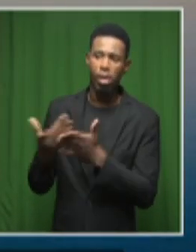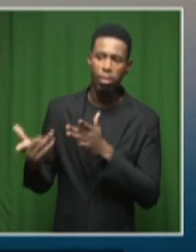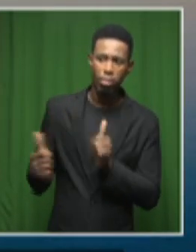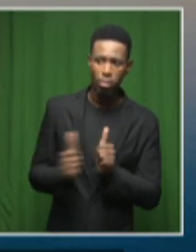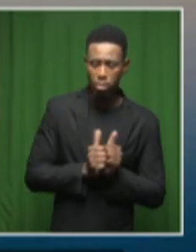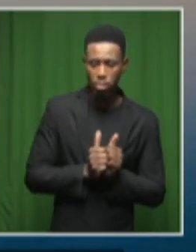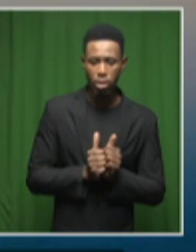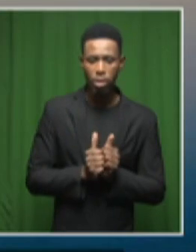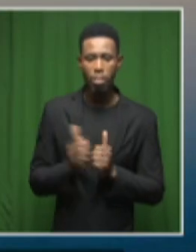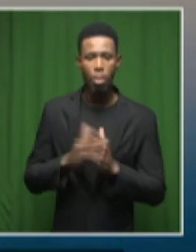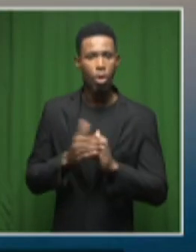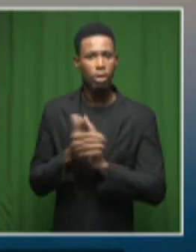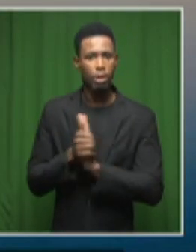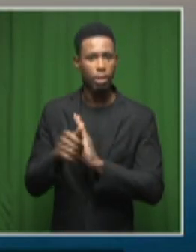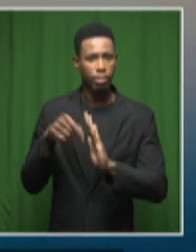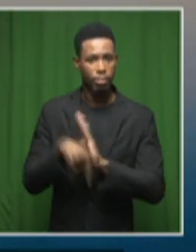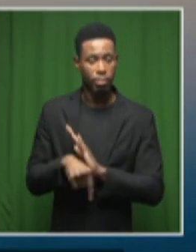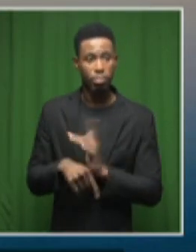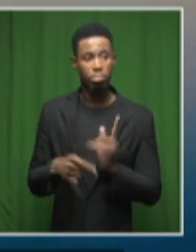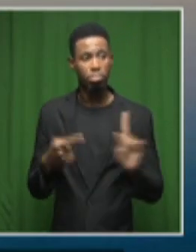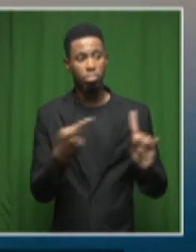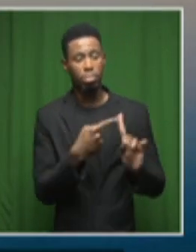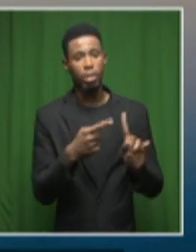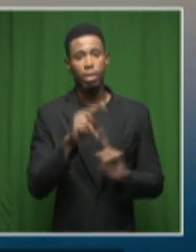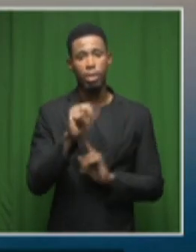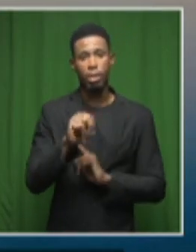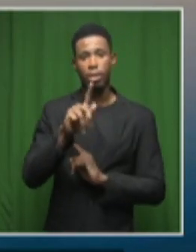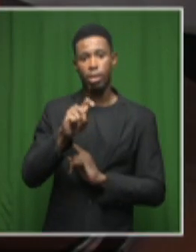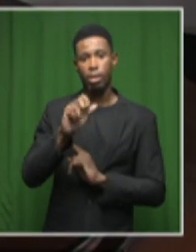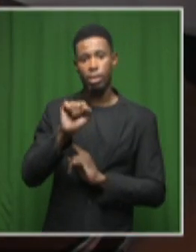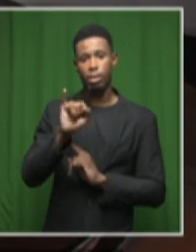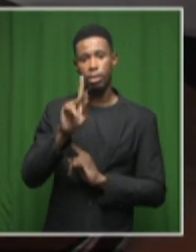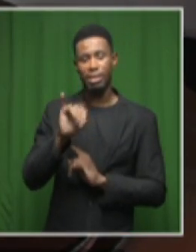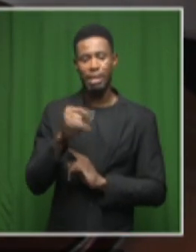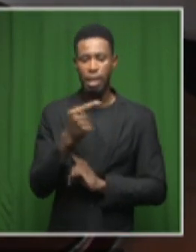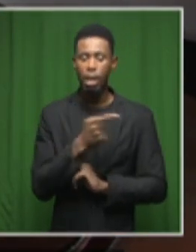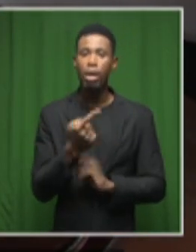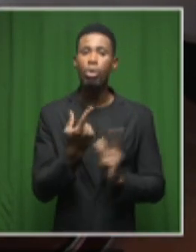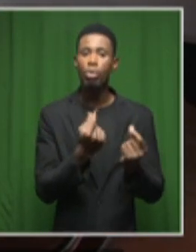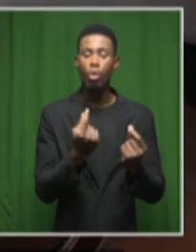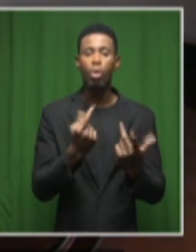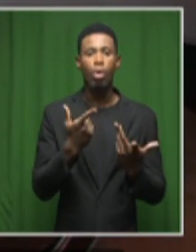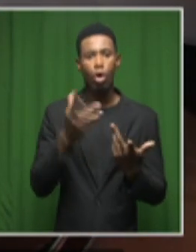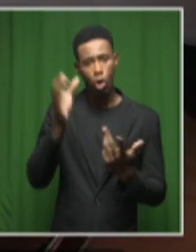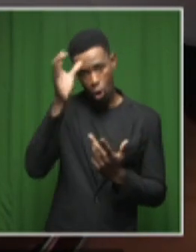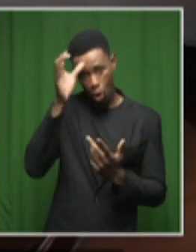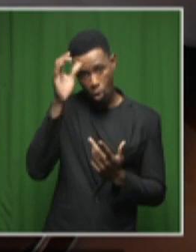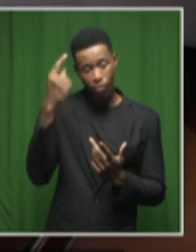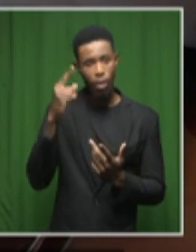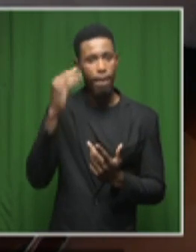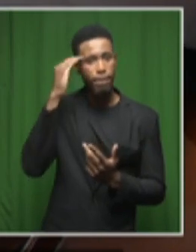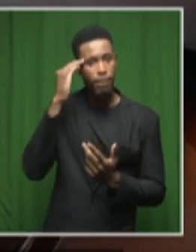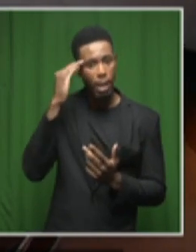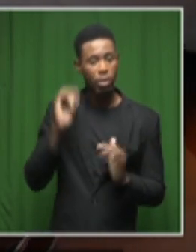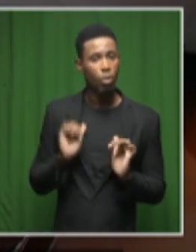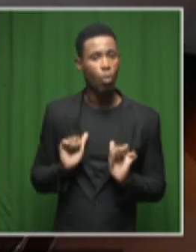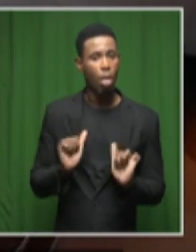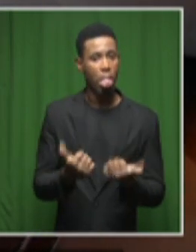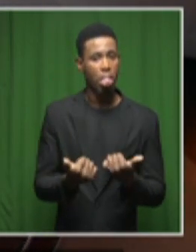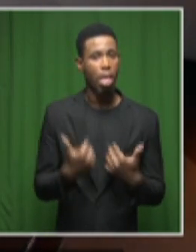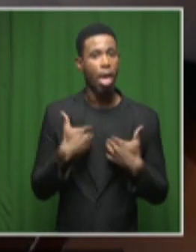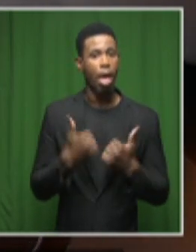for example, Ntsikelelo is a coach, he deals with mental wellness. Some of the artists, for example, they did the